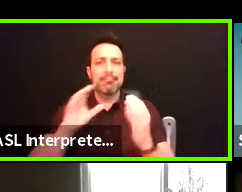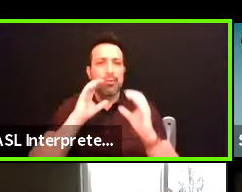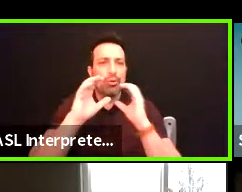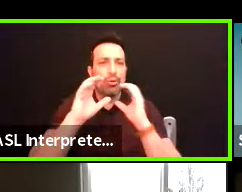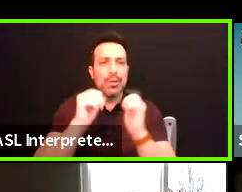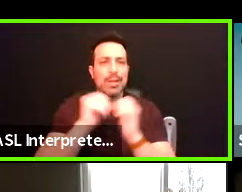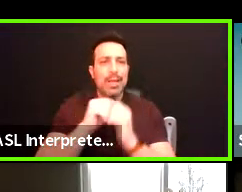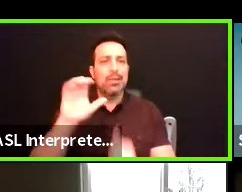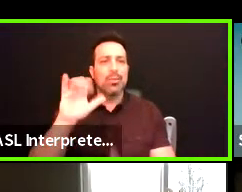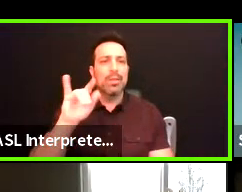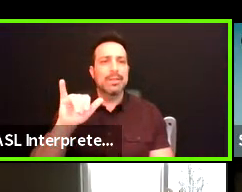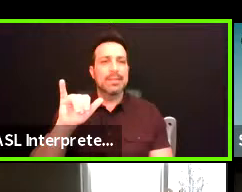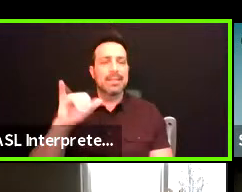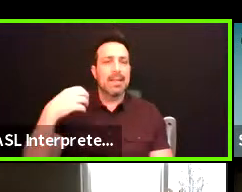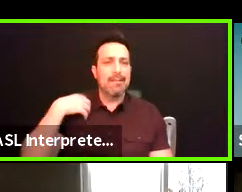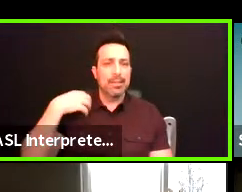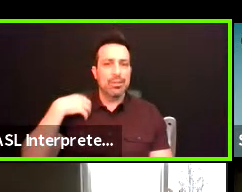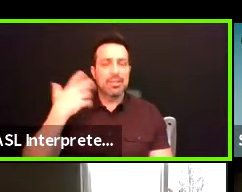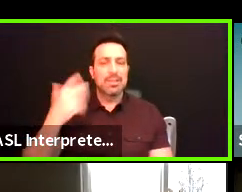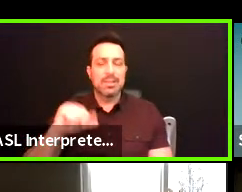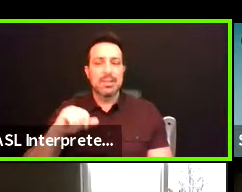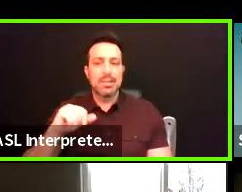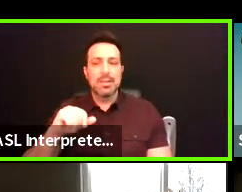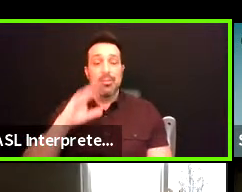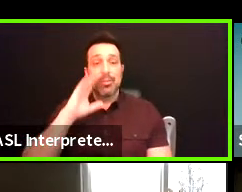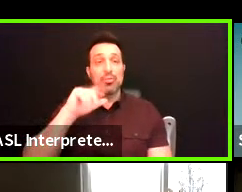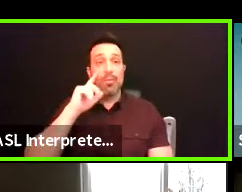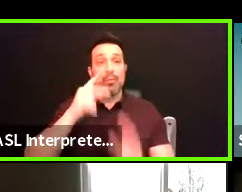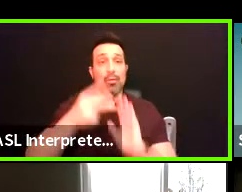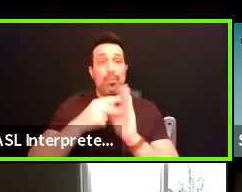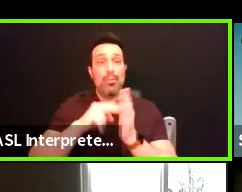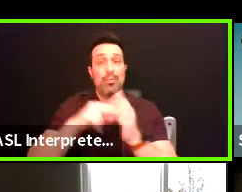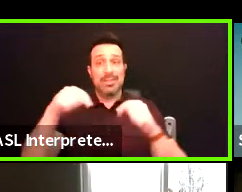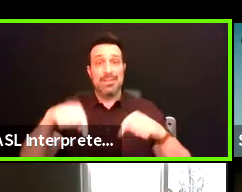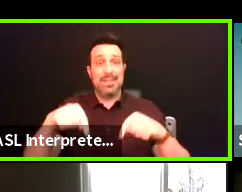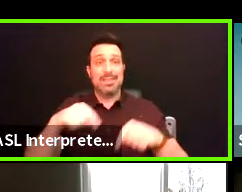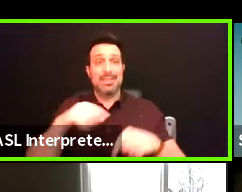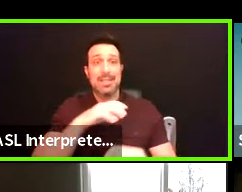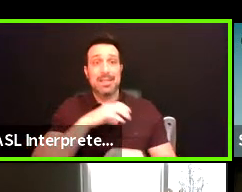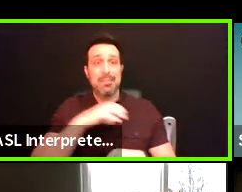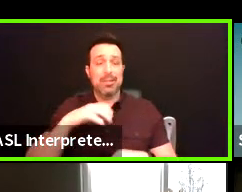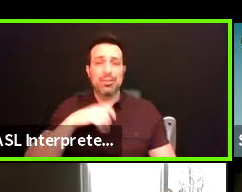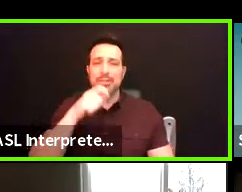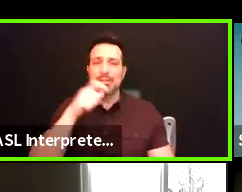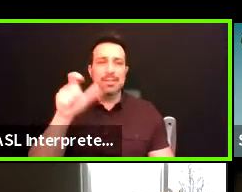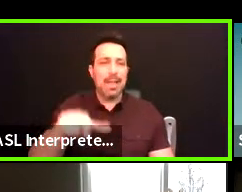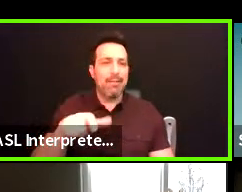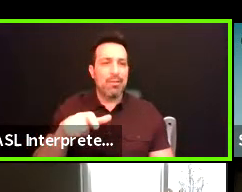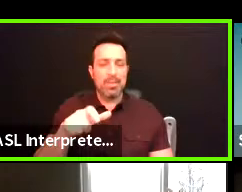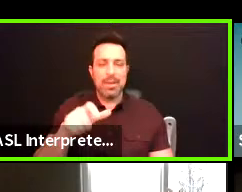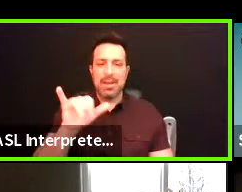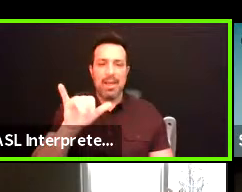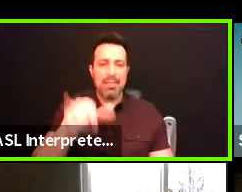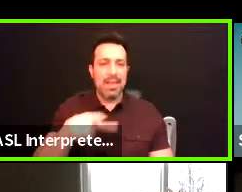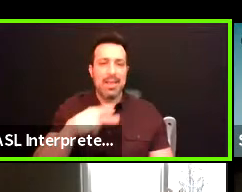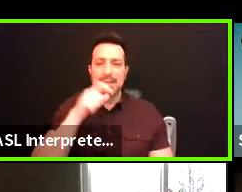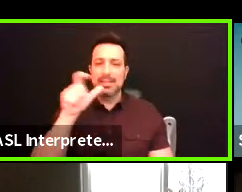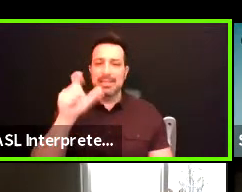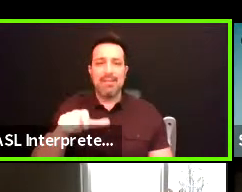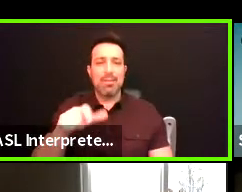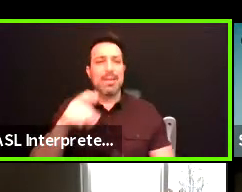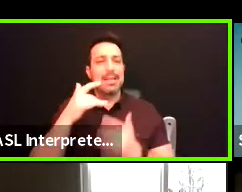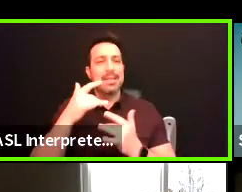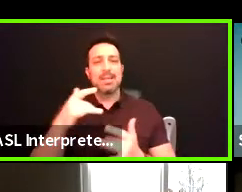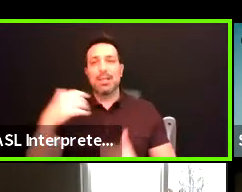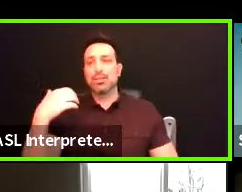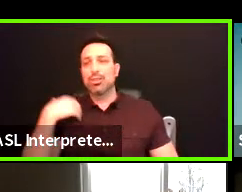with city officials. But, you know, for the purpose of this commission, it doesn't have to be like that. It doesn't have to be a typical